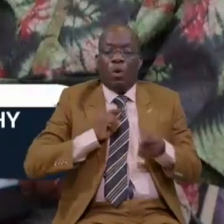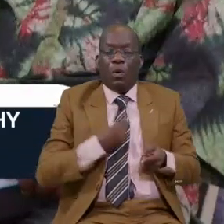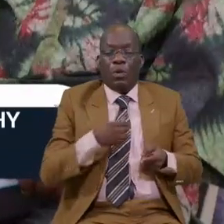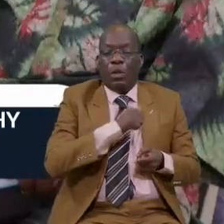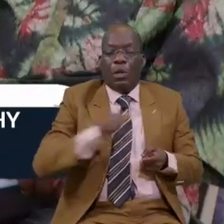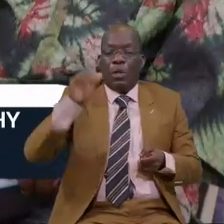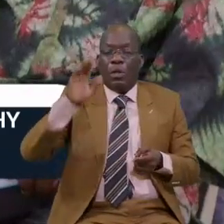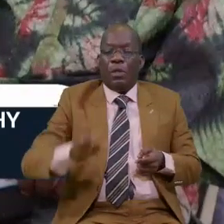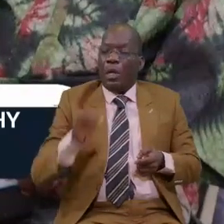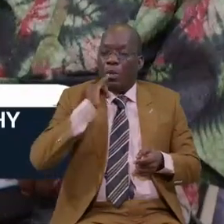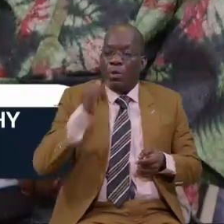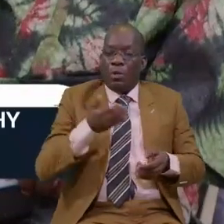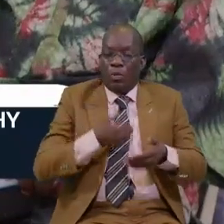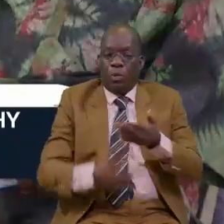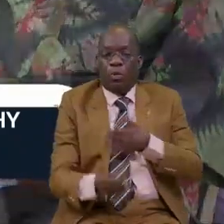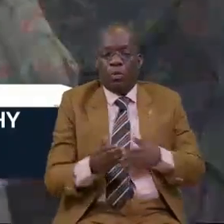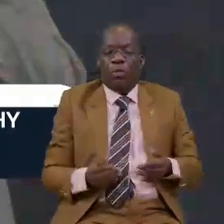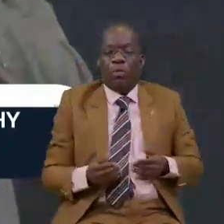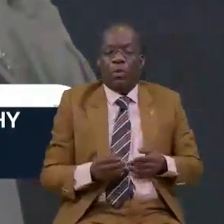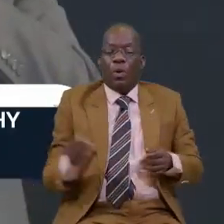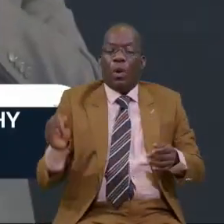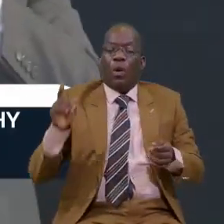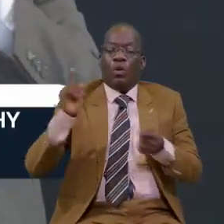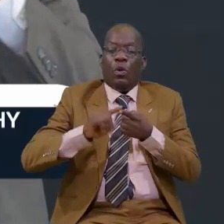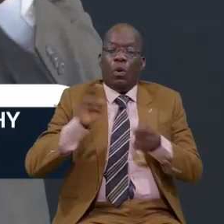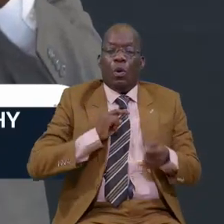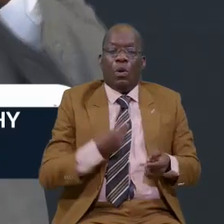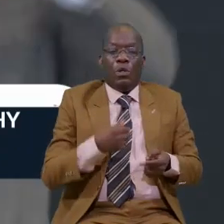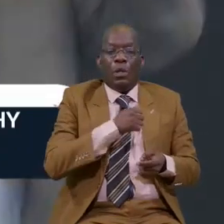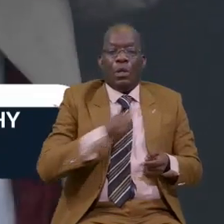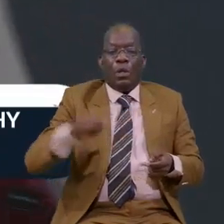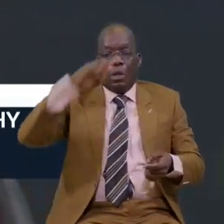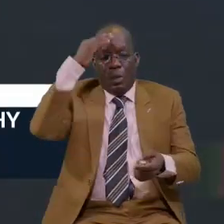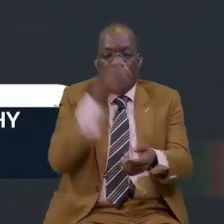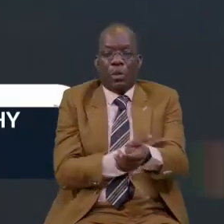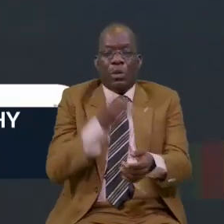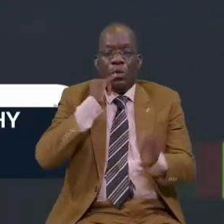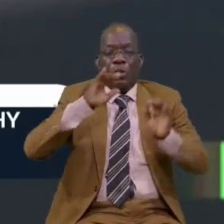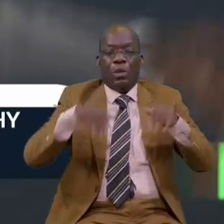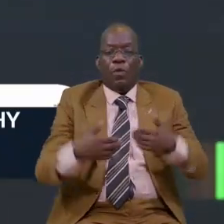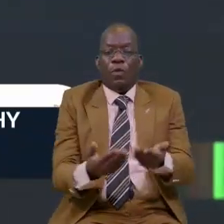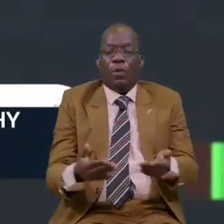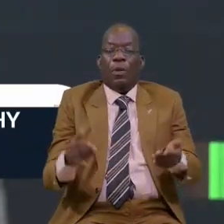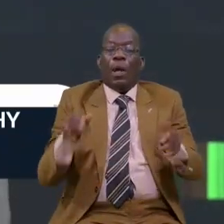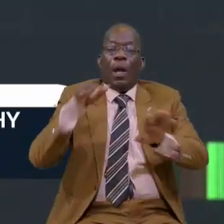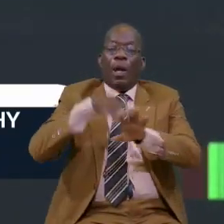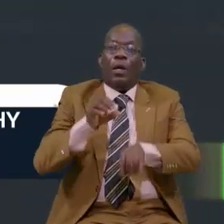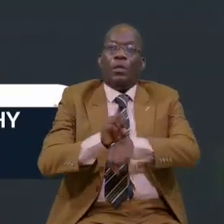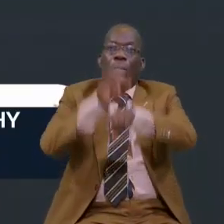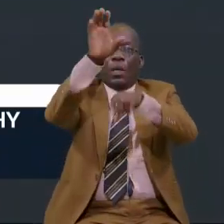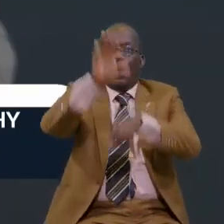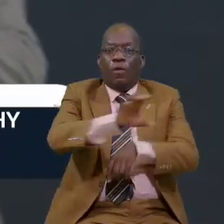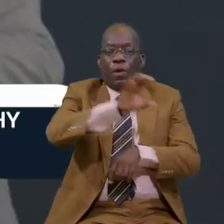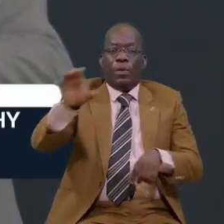at Bethlehem, unto us a son is given at Calvary, Jerusalem. And